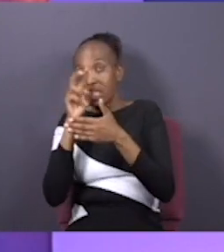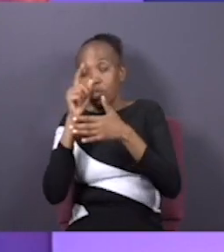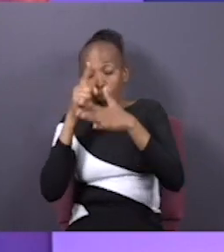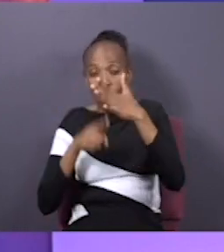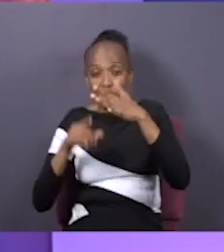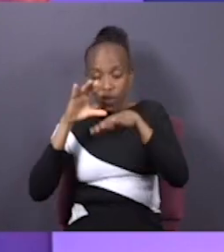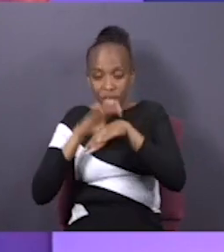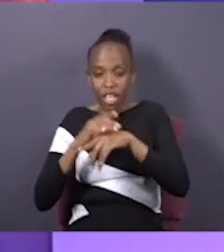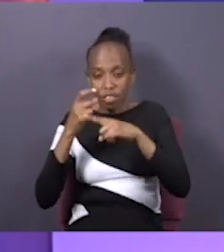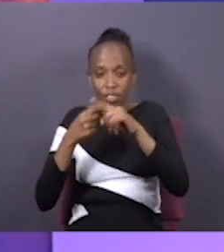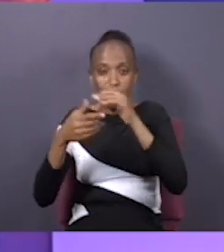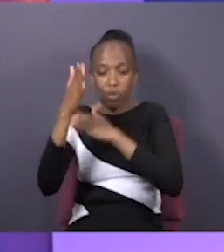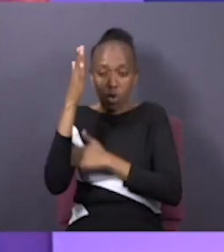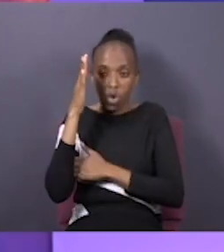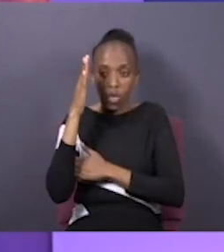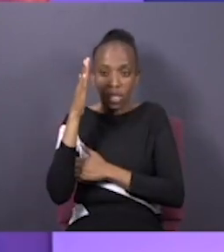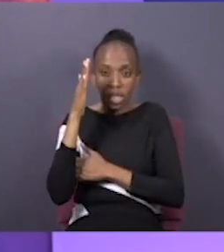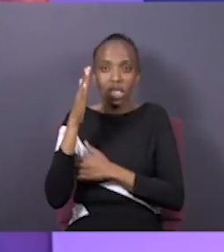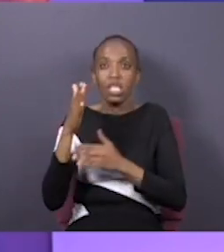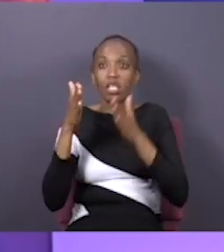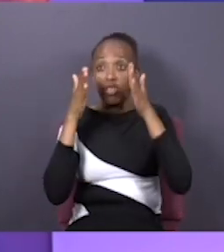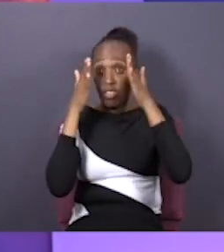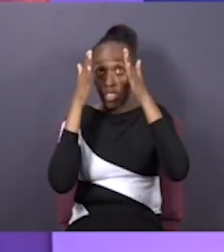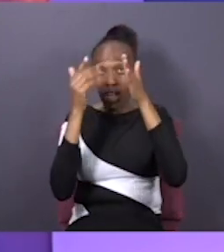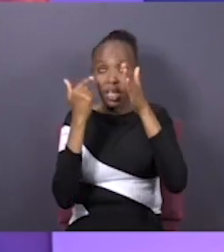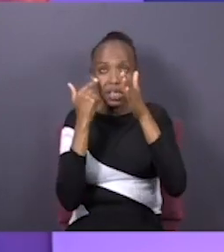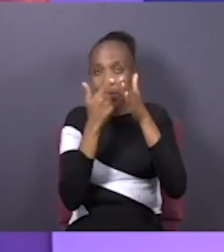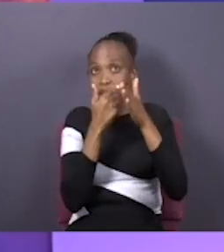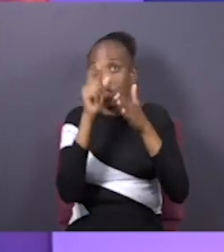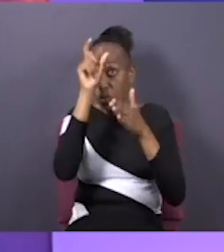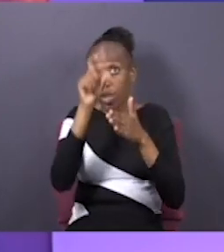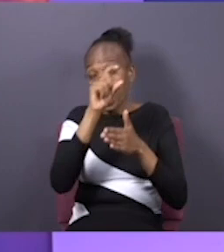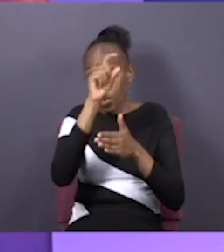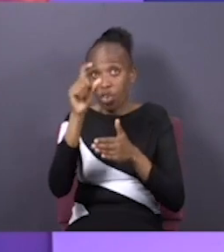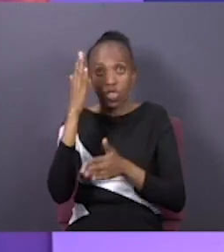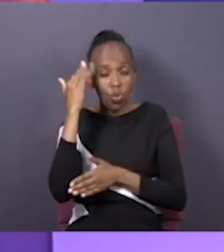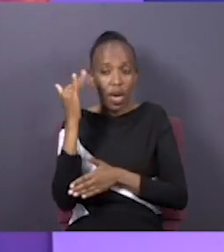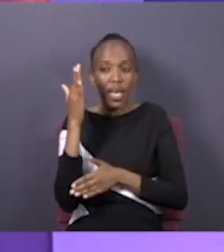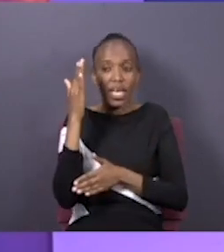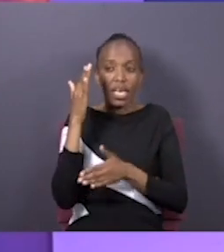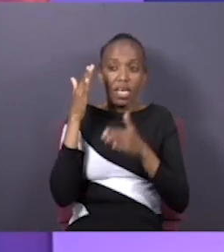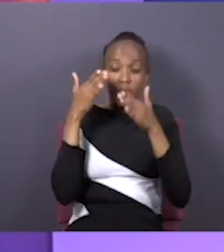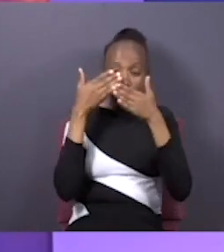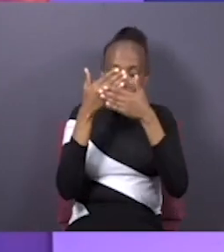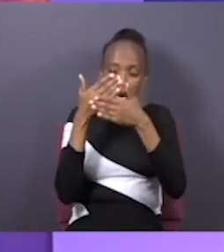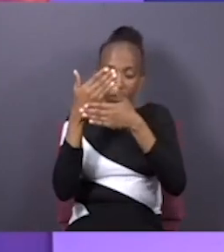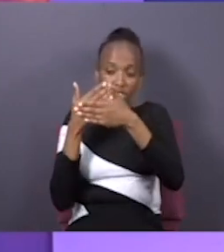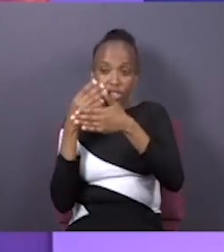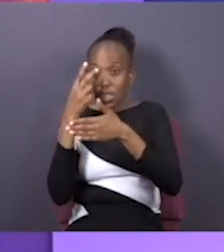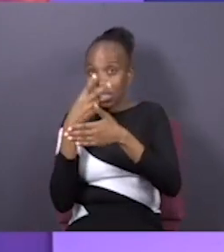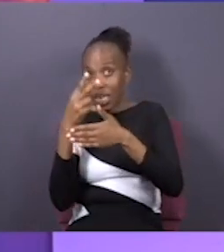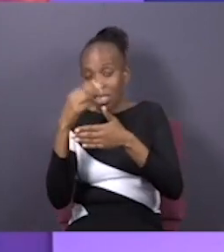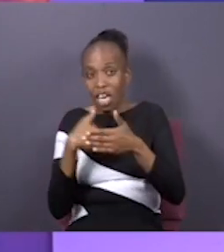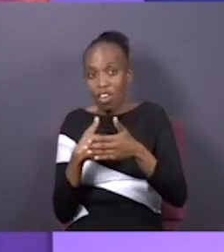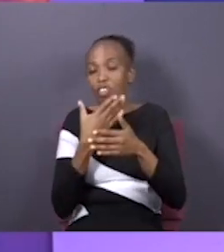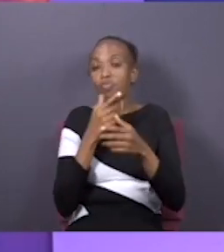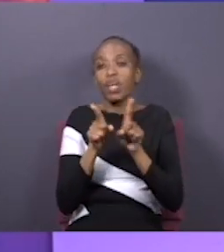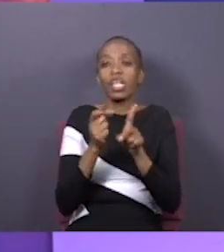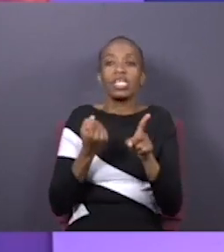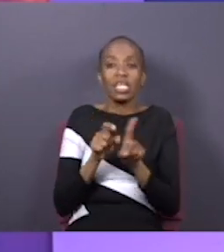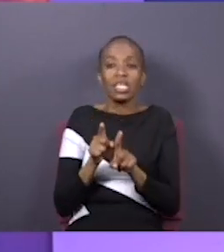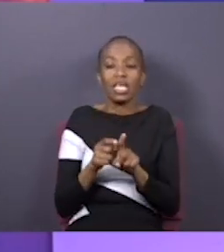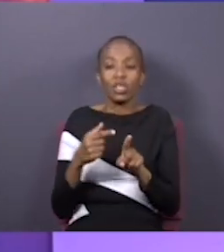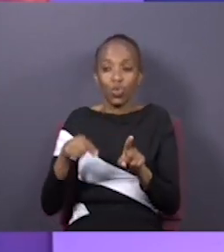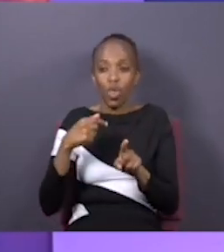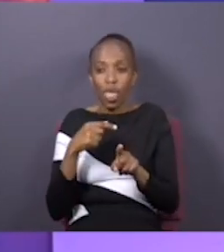was to get from God, he kept his eyes focused on the cross because he had a foresight. And my brothers and sisters,